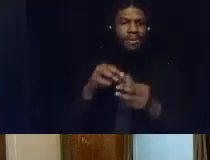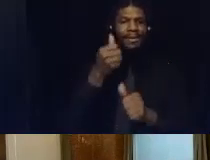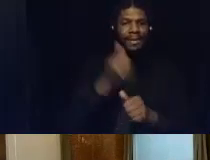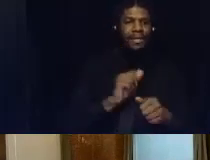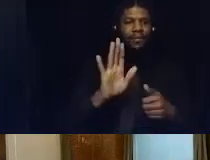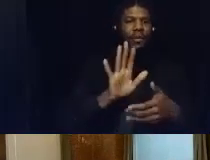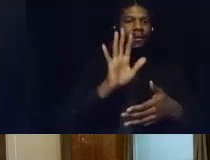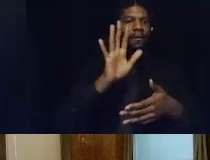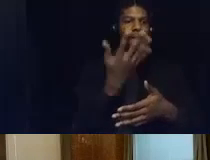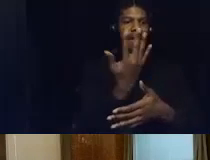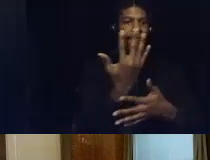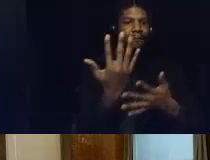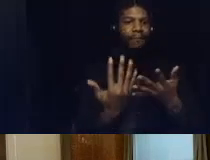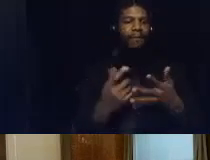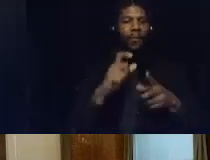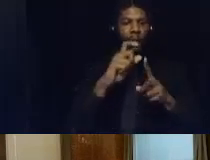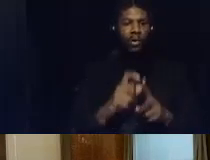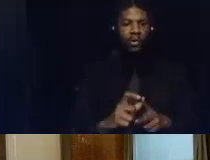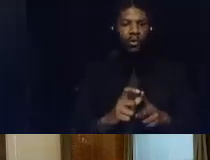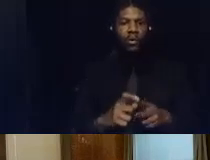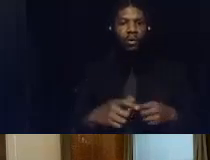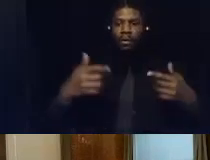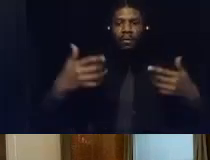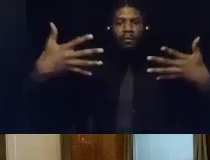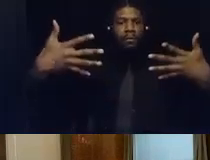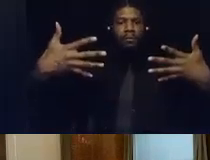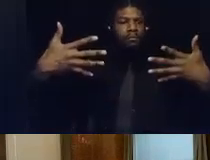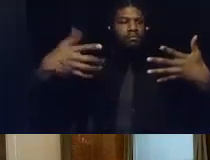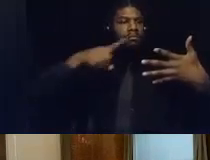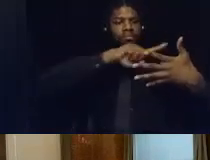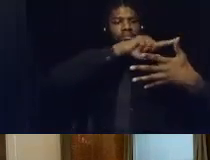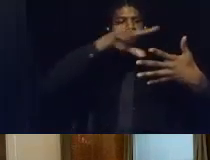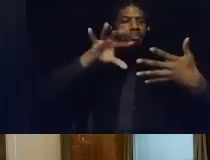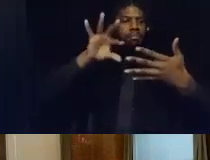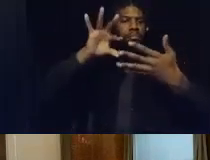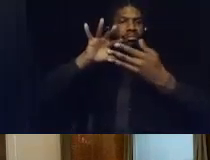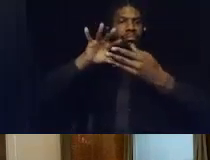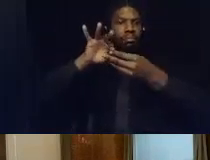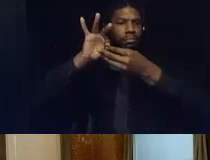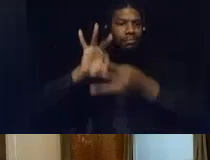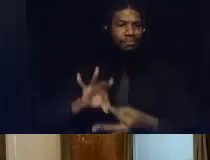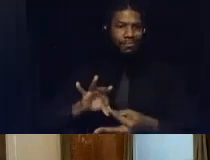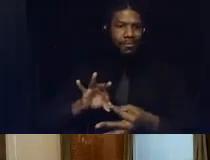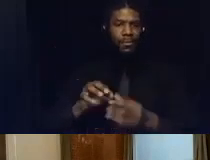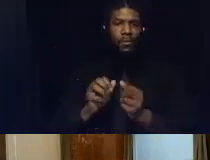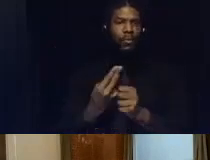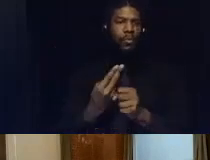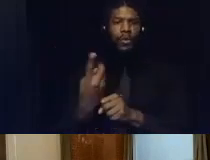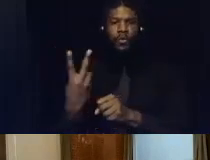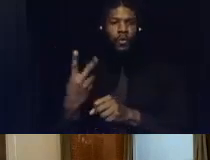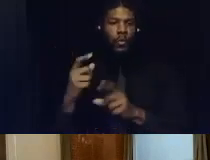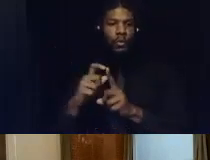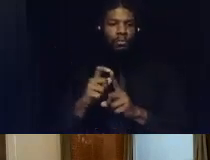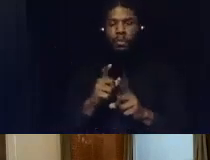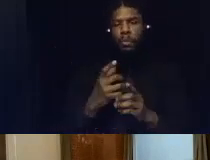take 2 little minutes for that. And we hope that you're excited by this